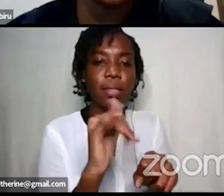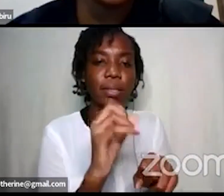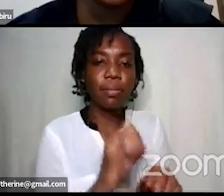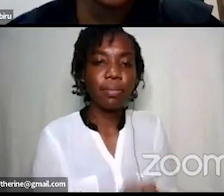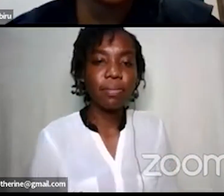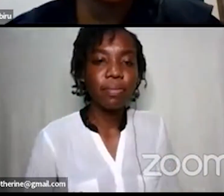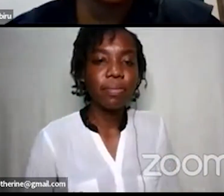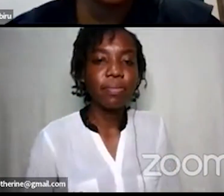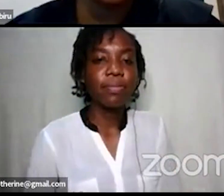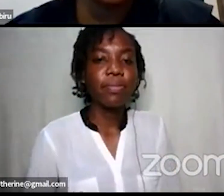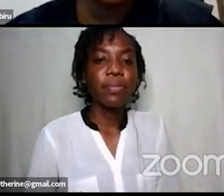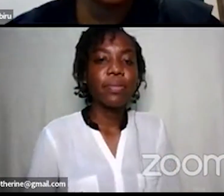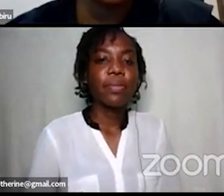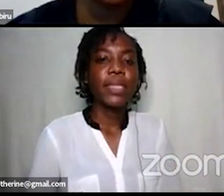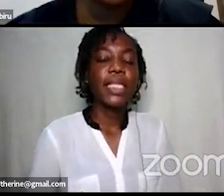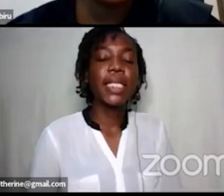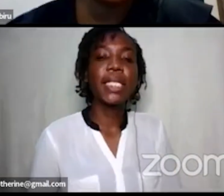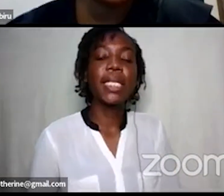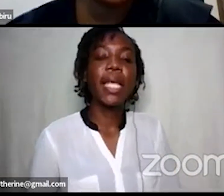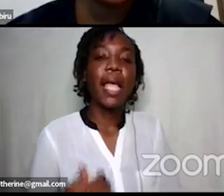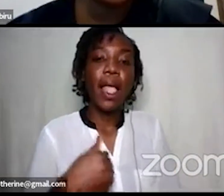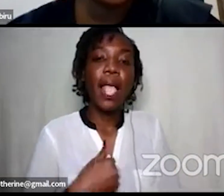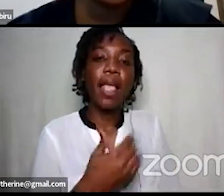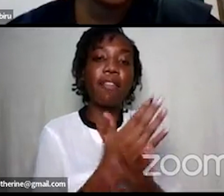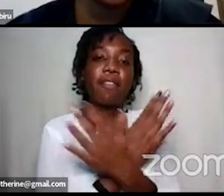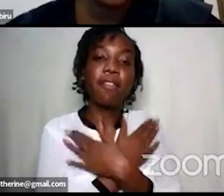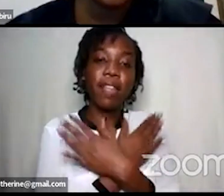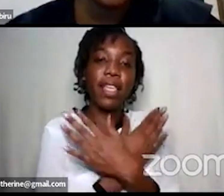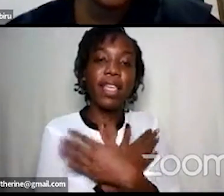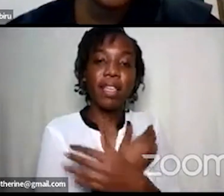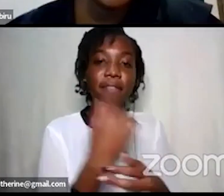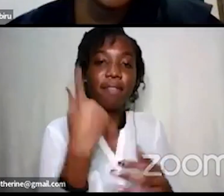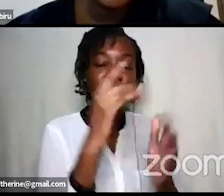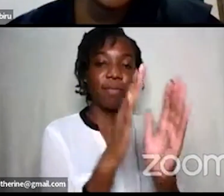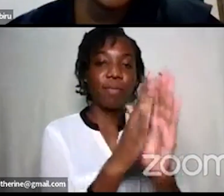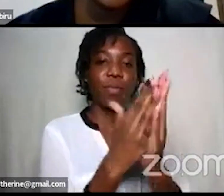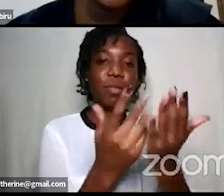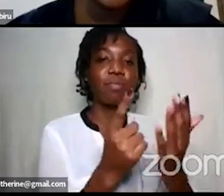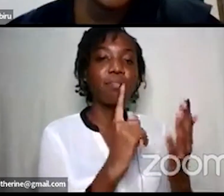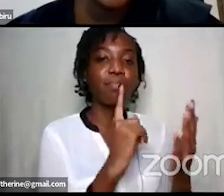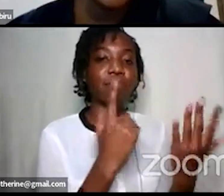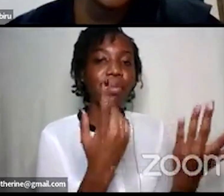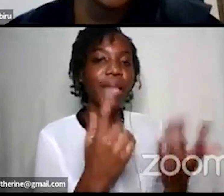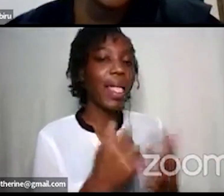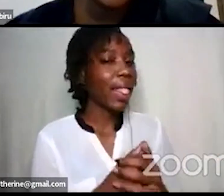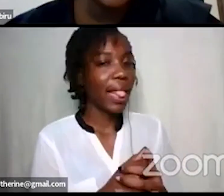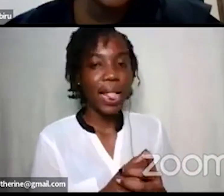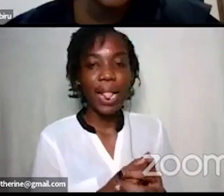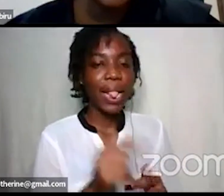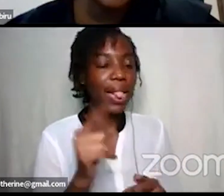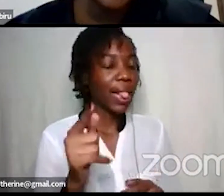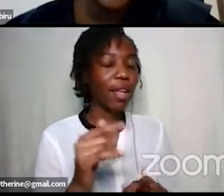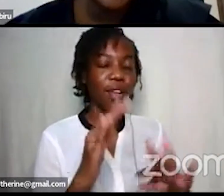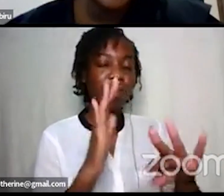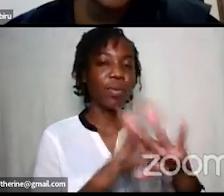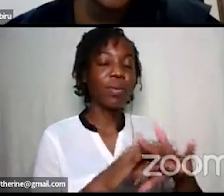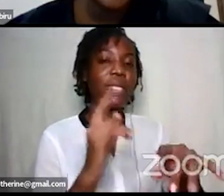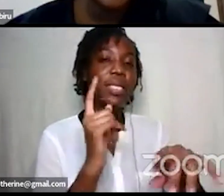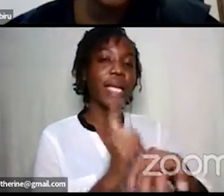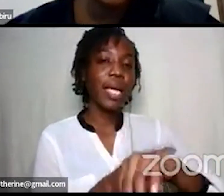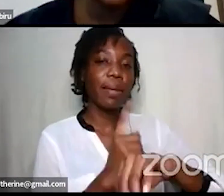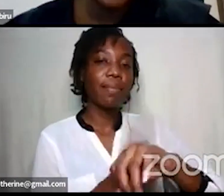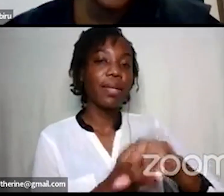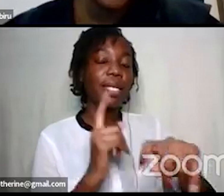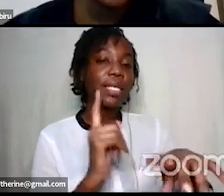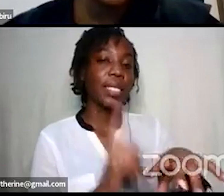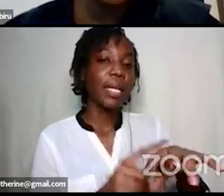As I have a friend here in Facebook who has mentioned, this has come in timely. As the start of this